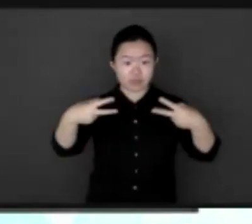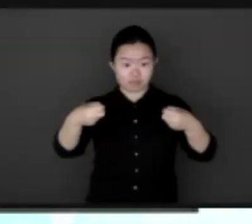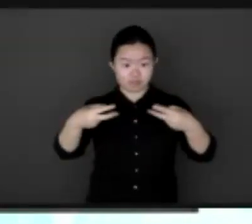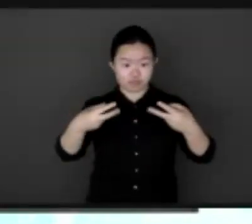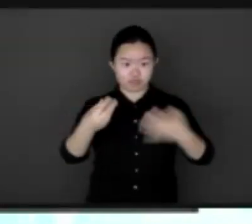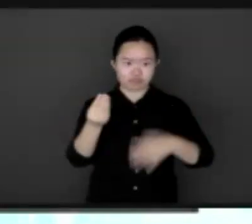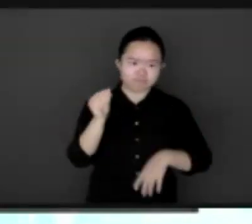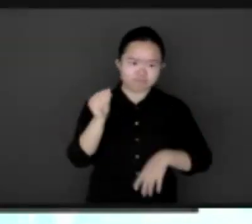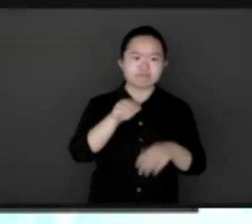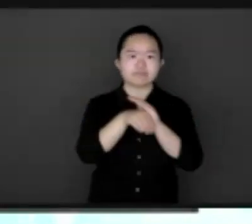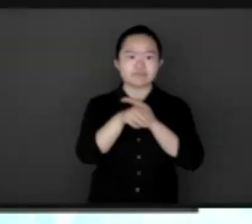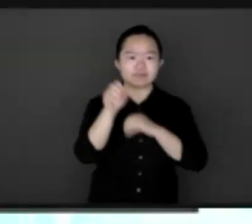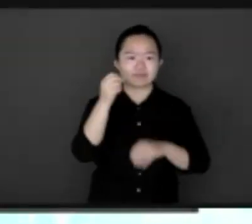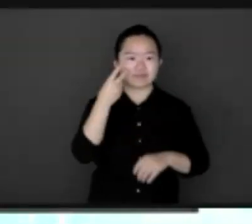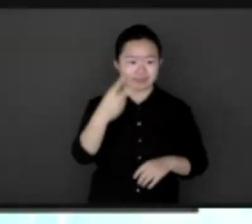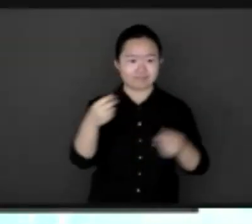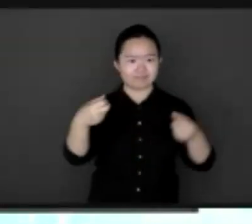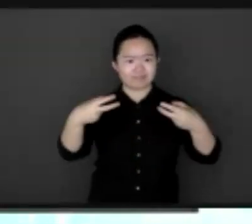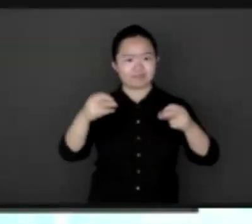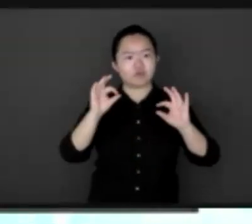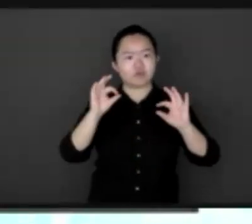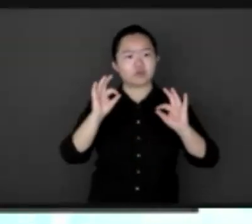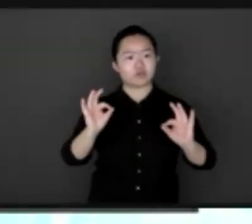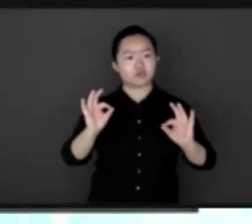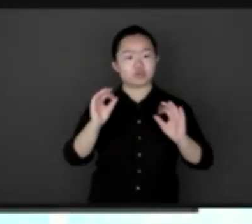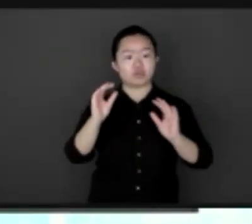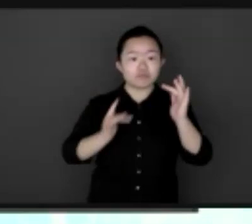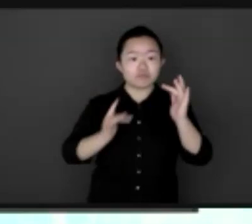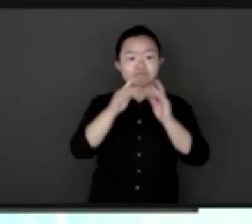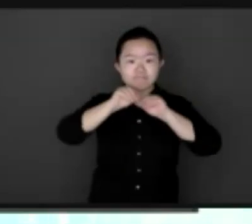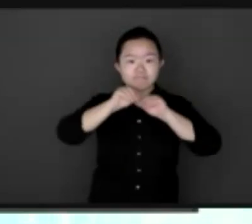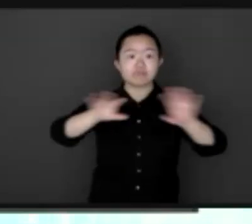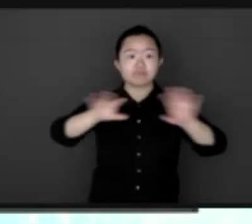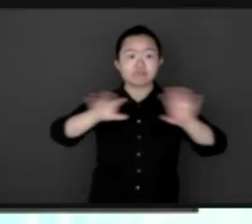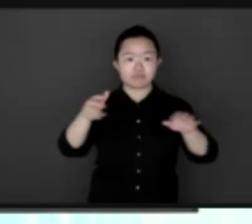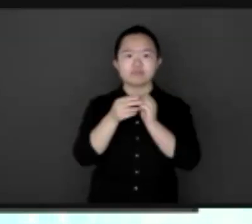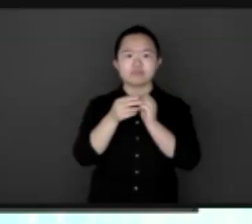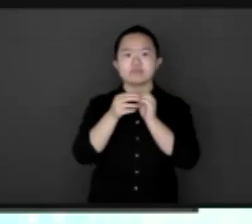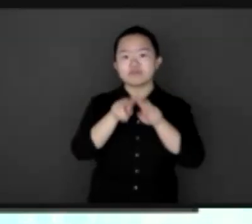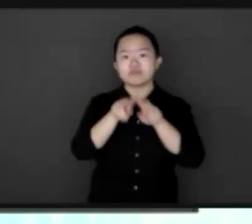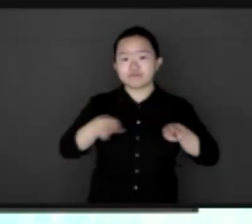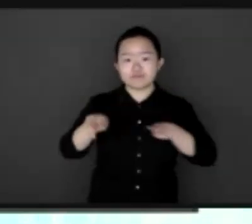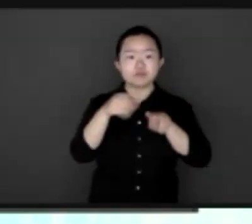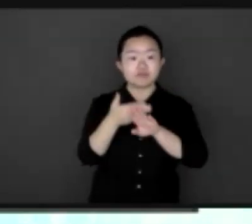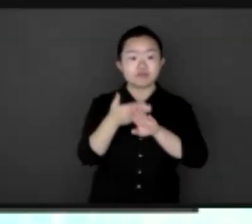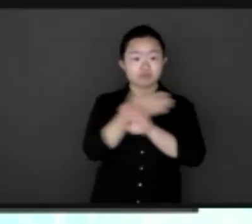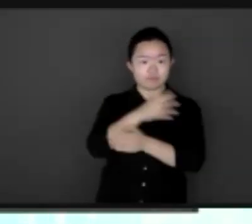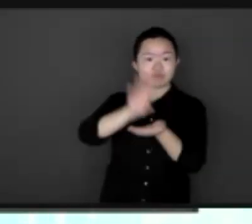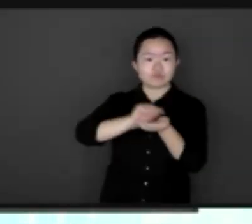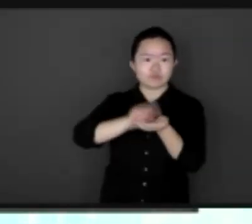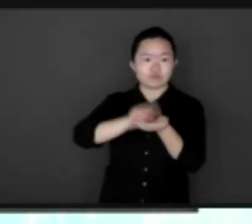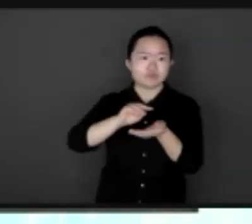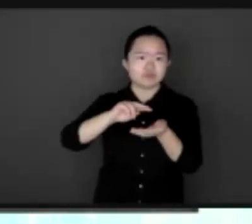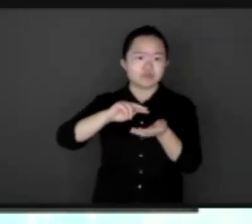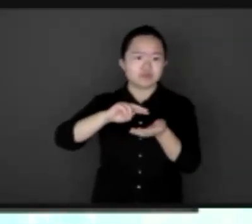and publish it online, then it's seen as pre-recorded. So even if it was a live video from the start,